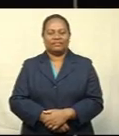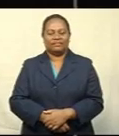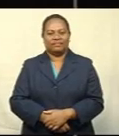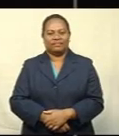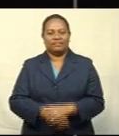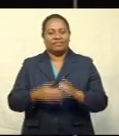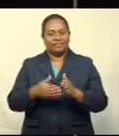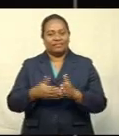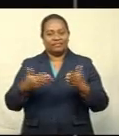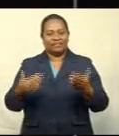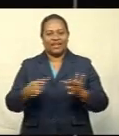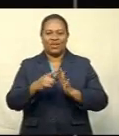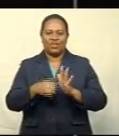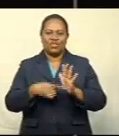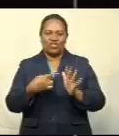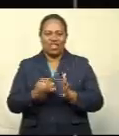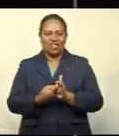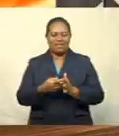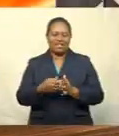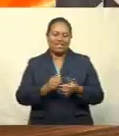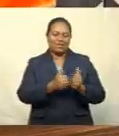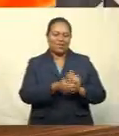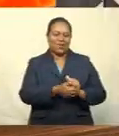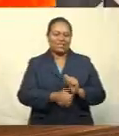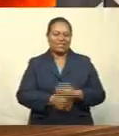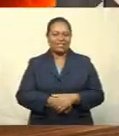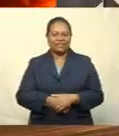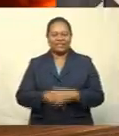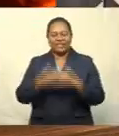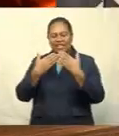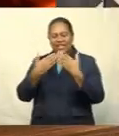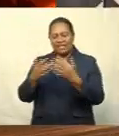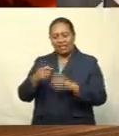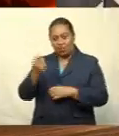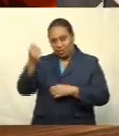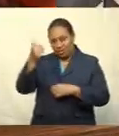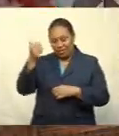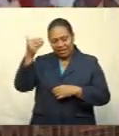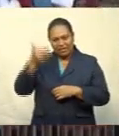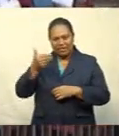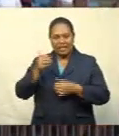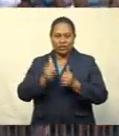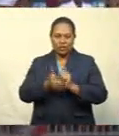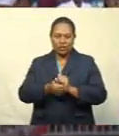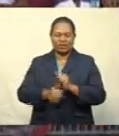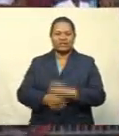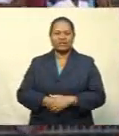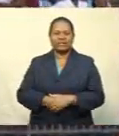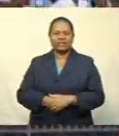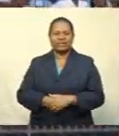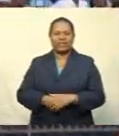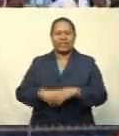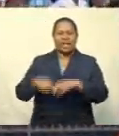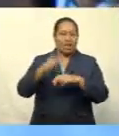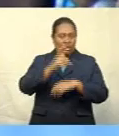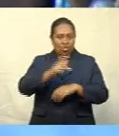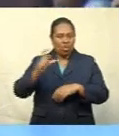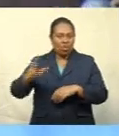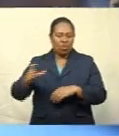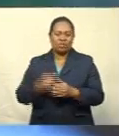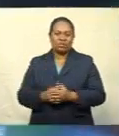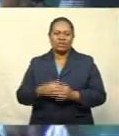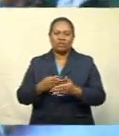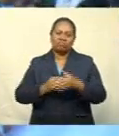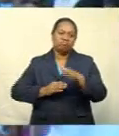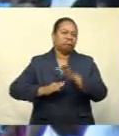And Jamie's up next with all the latest in sports. Thank you, Edwin, and good evening. Ahead in sports, Fiji finals ticket race heats